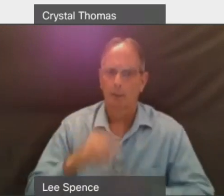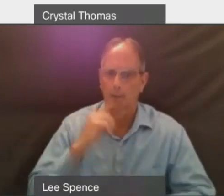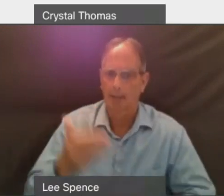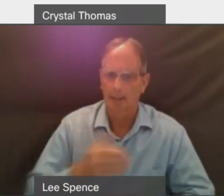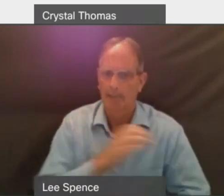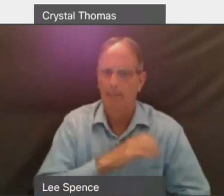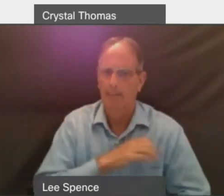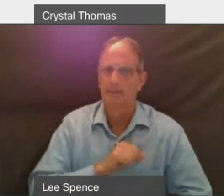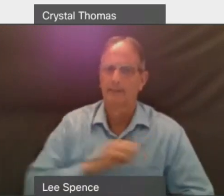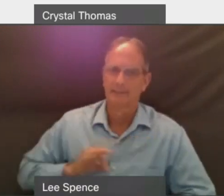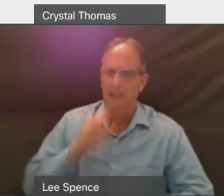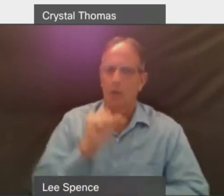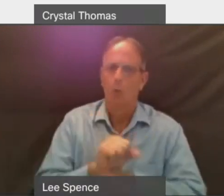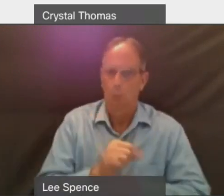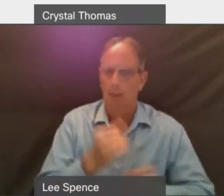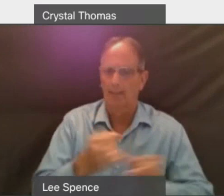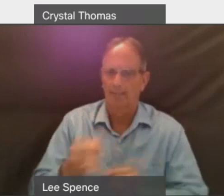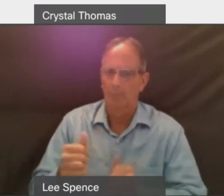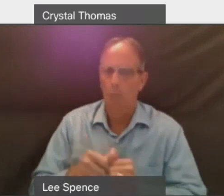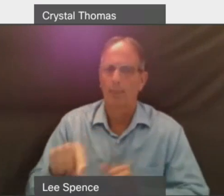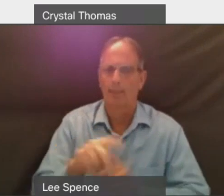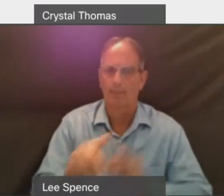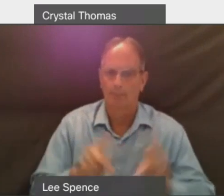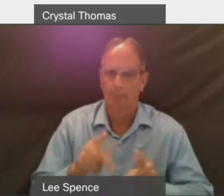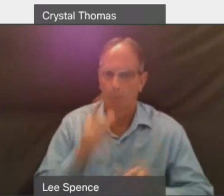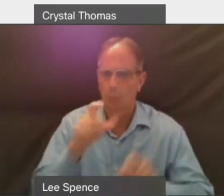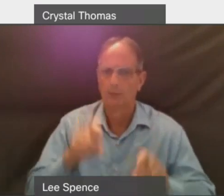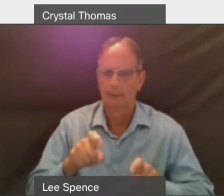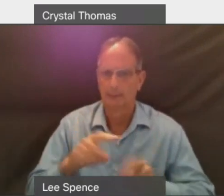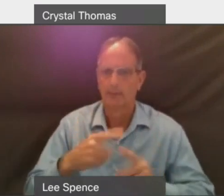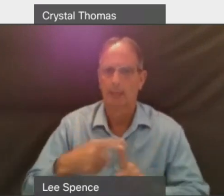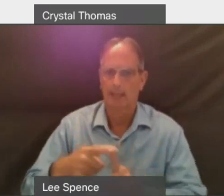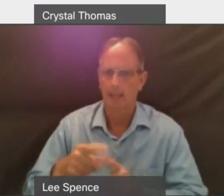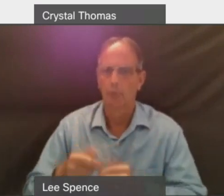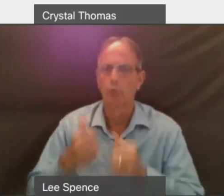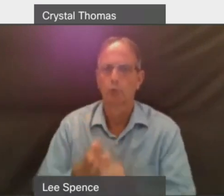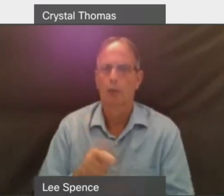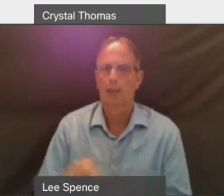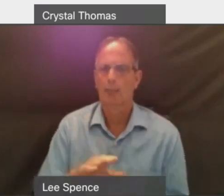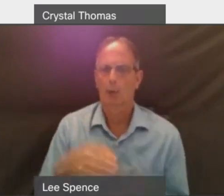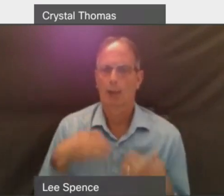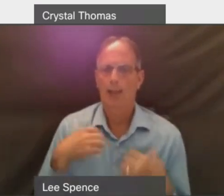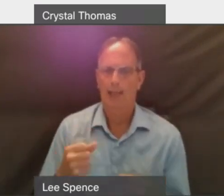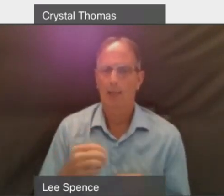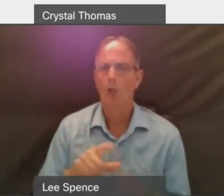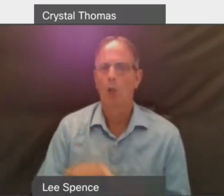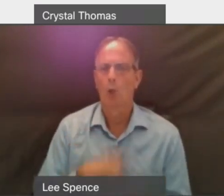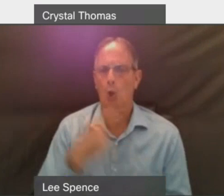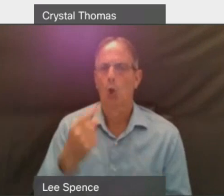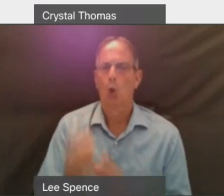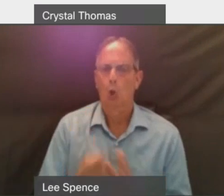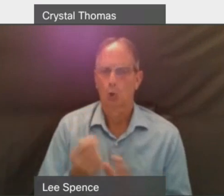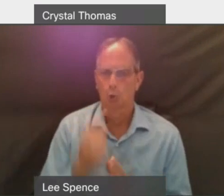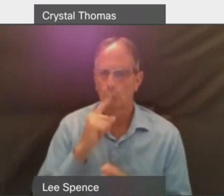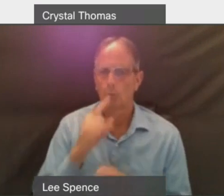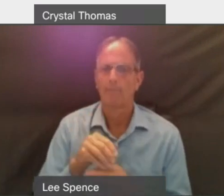to work individually with people who have tested positive to track their health and long-term effects and take appropriate